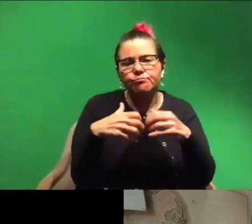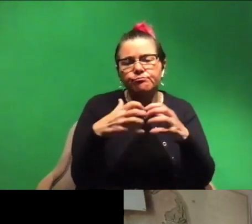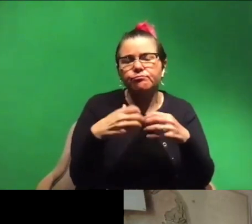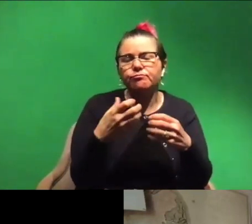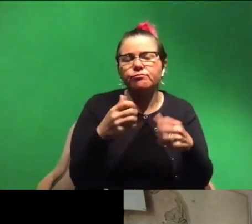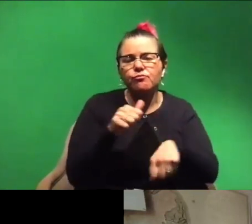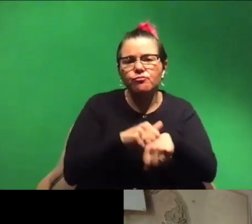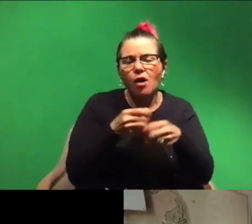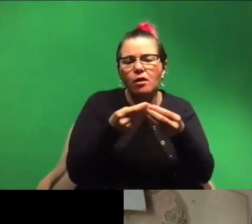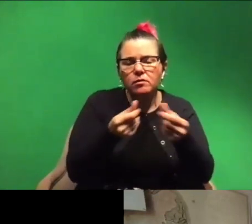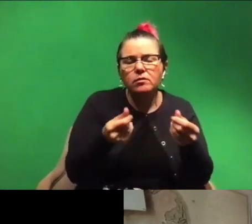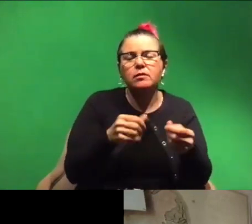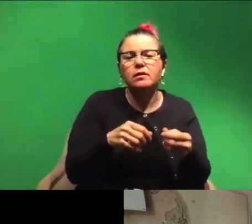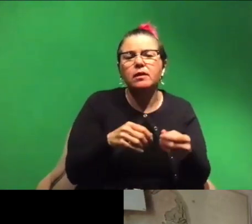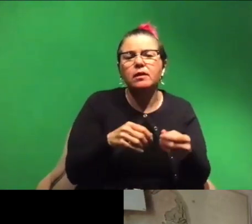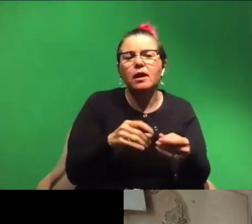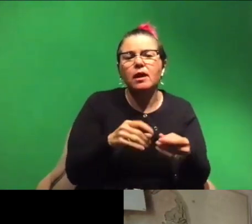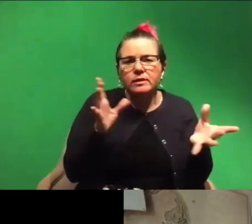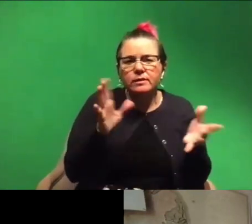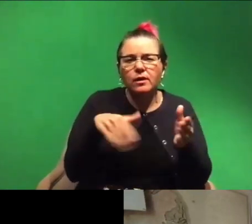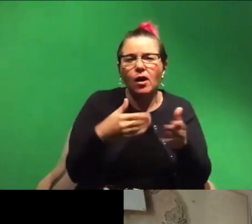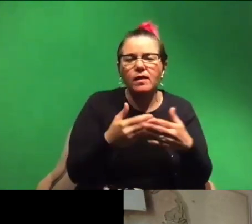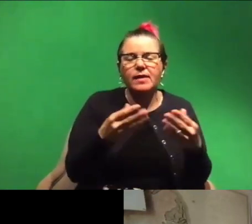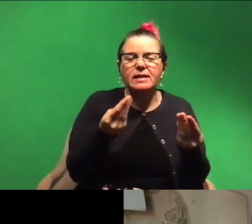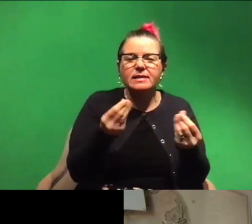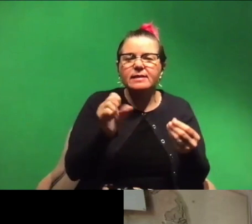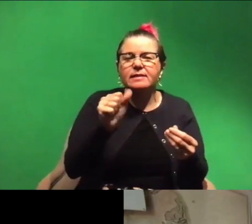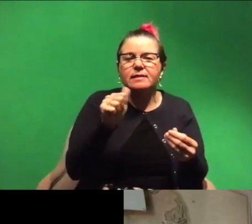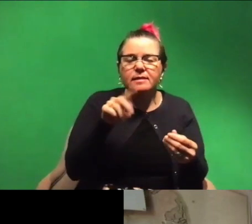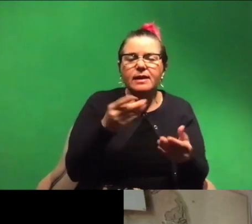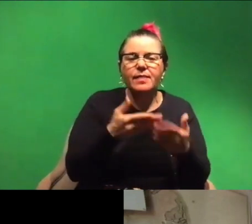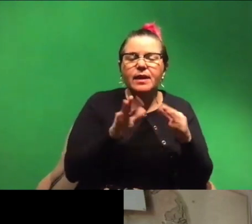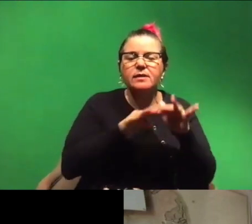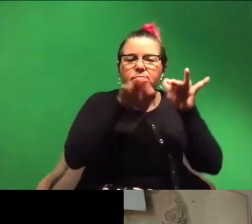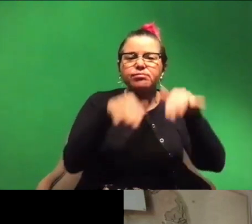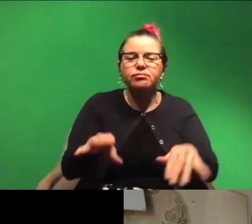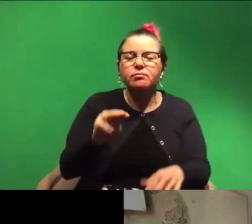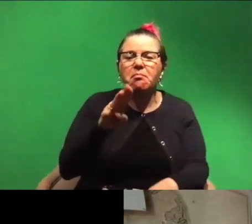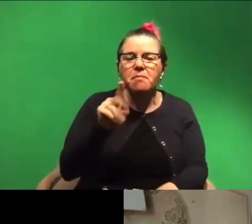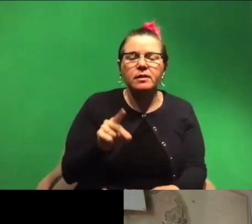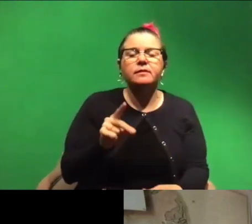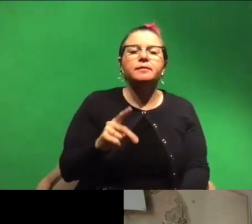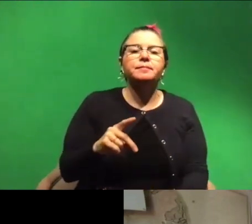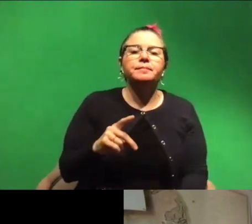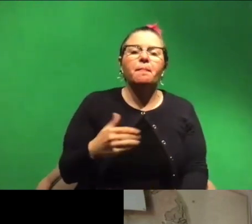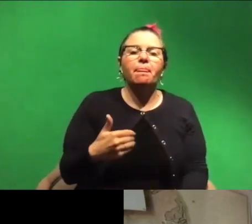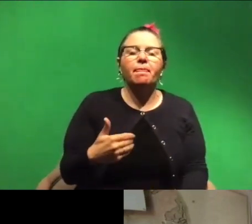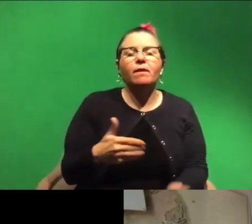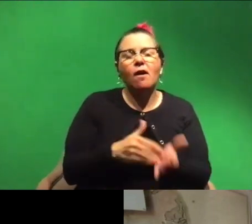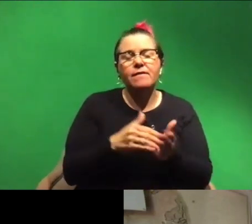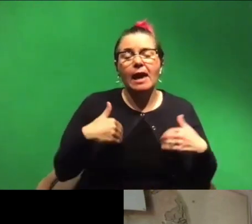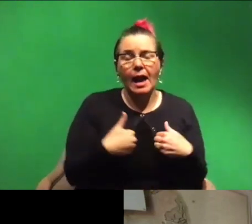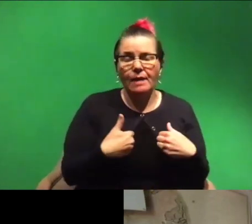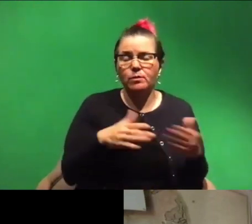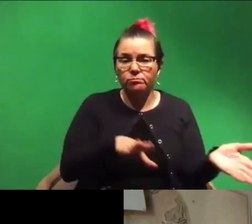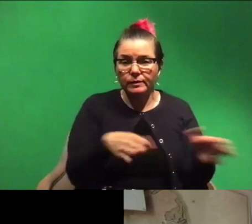and releasing all that sand and material into the ocean, all that mud, often an animal will die, and